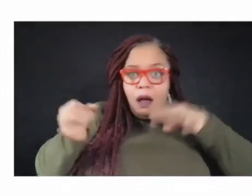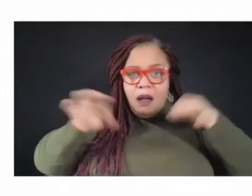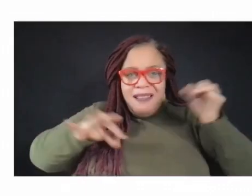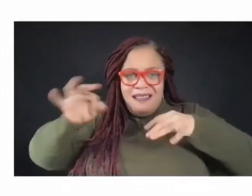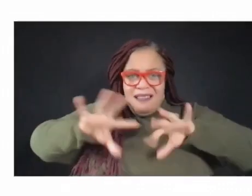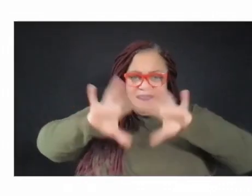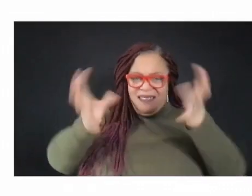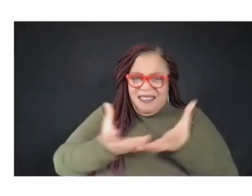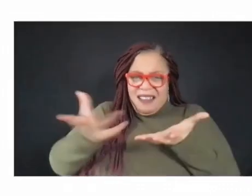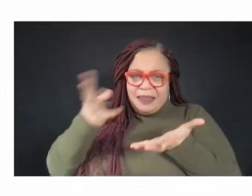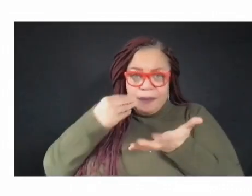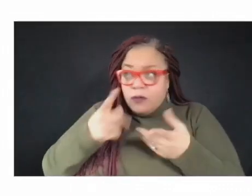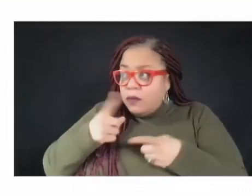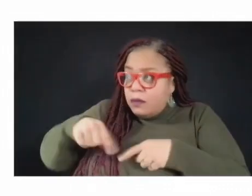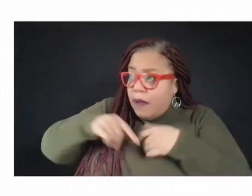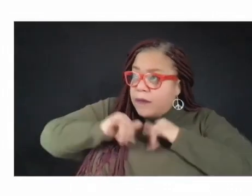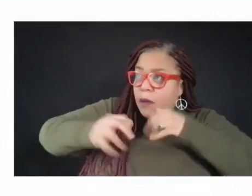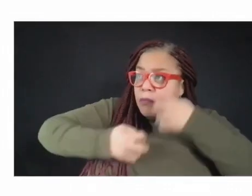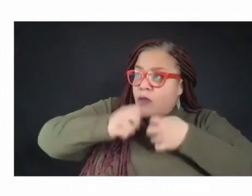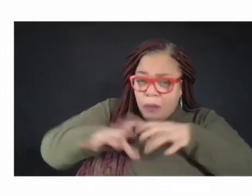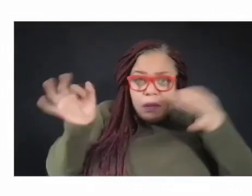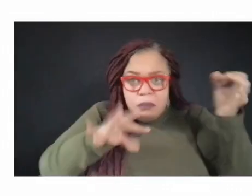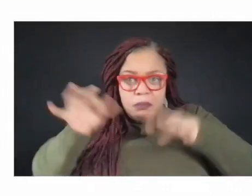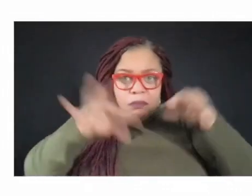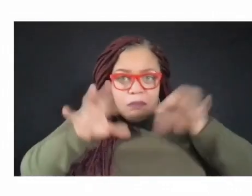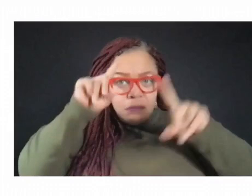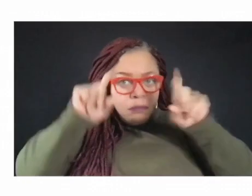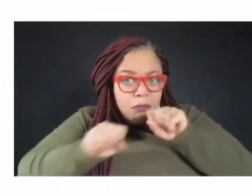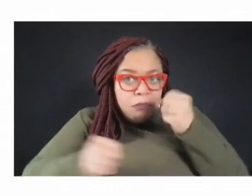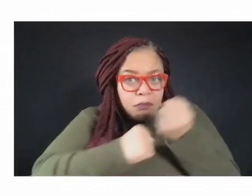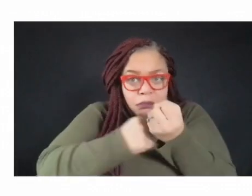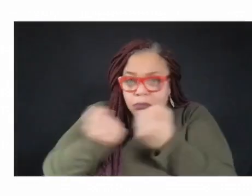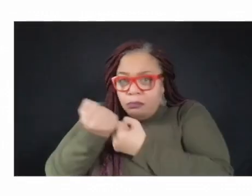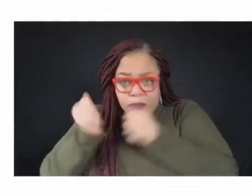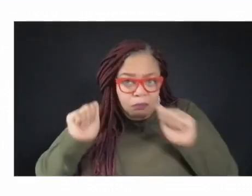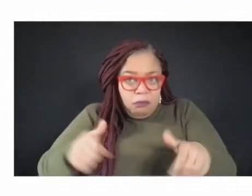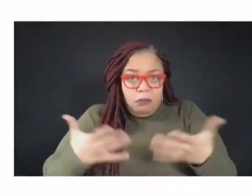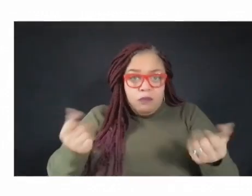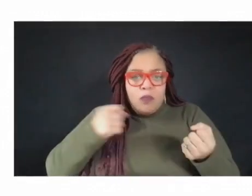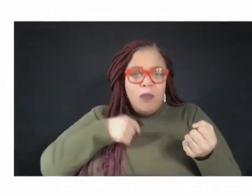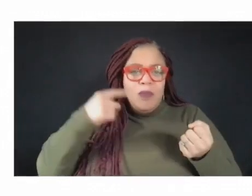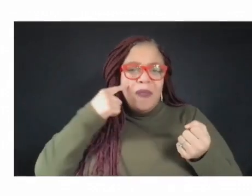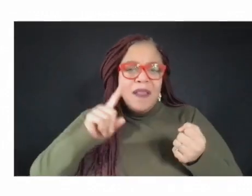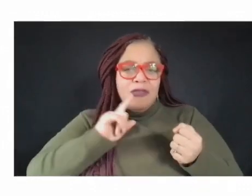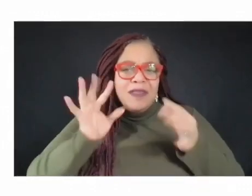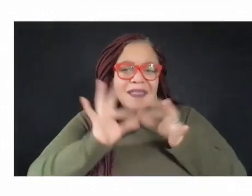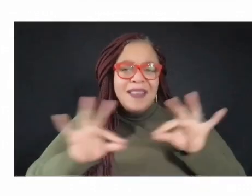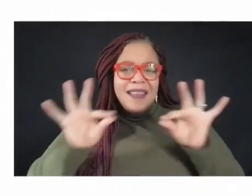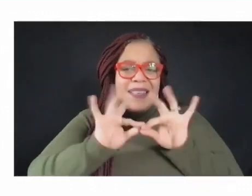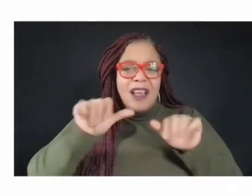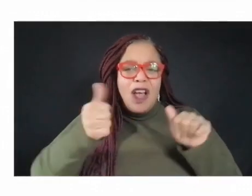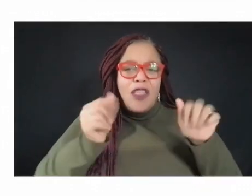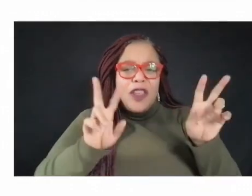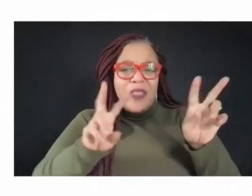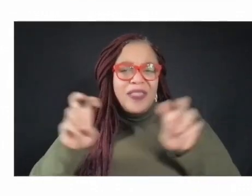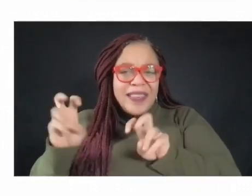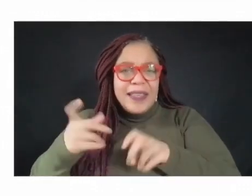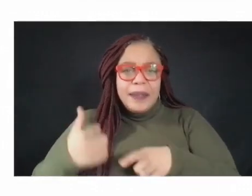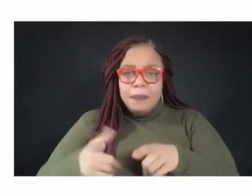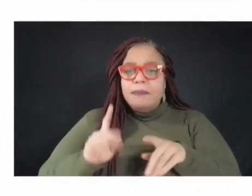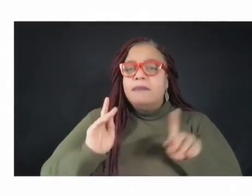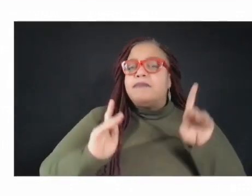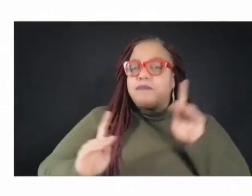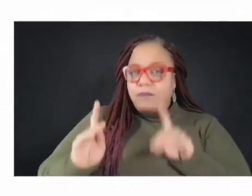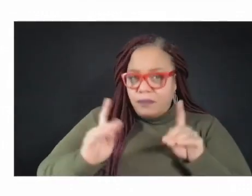Another theme I'm seeing in terms of lesson learned is this need to conceptualize the work of public health preparedness and perhaps public